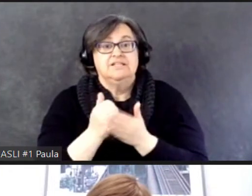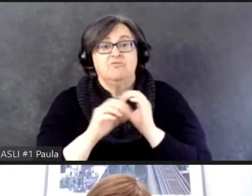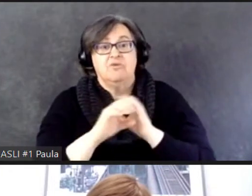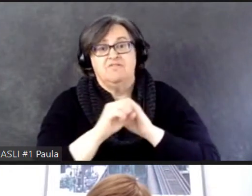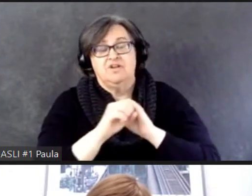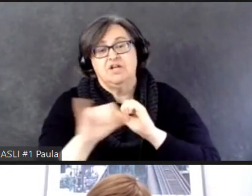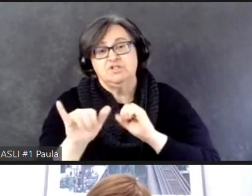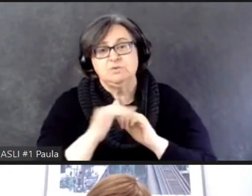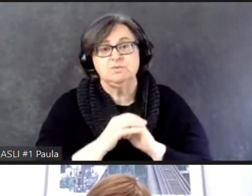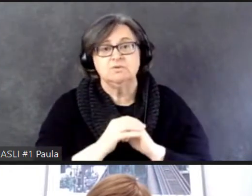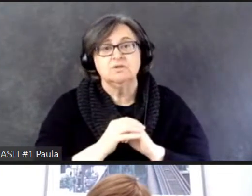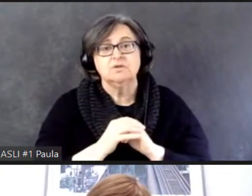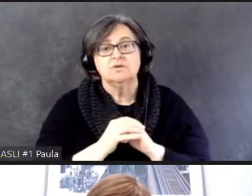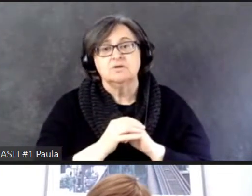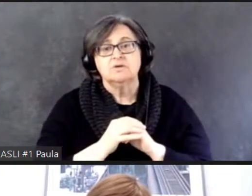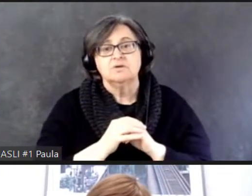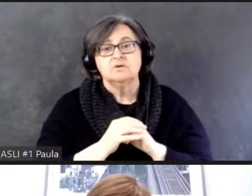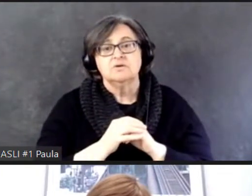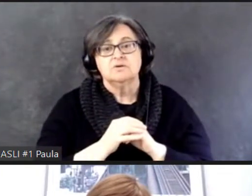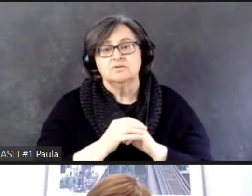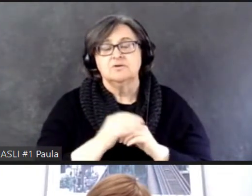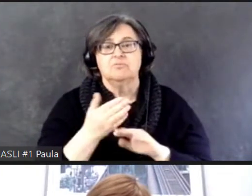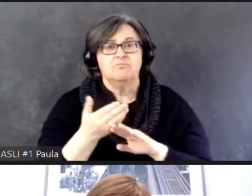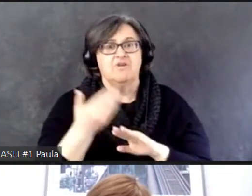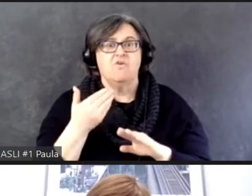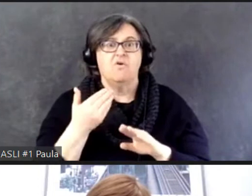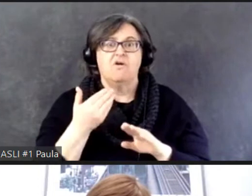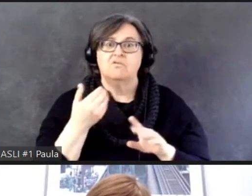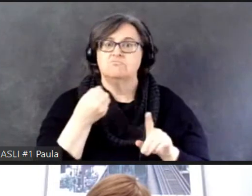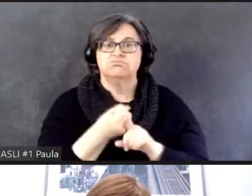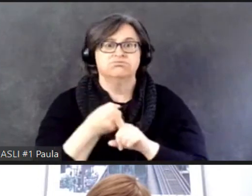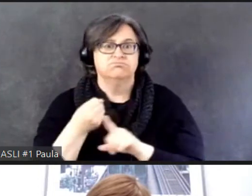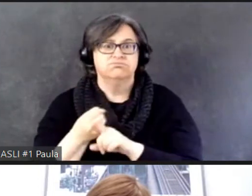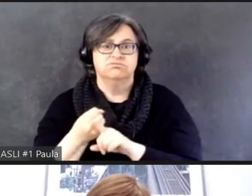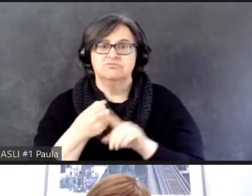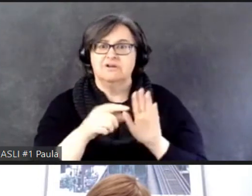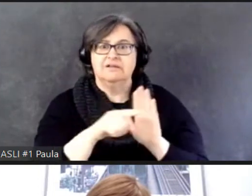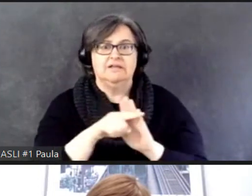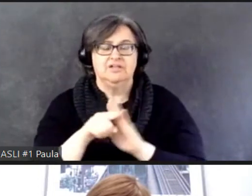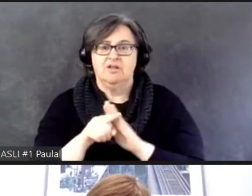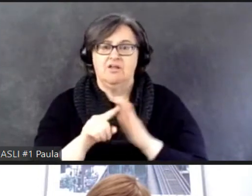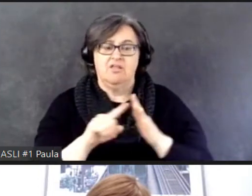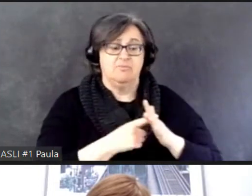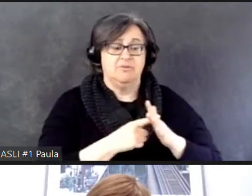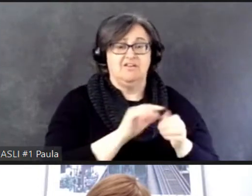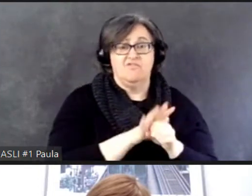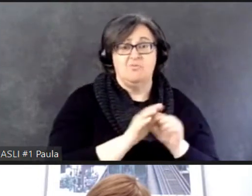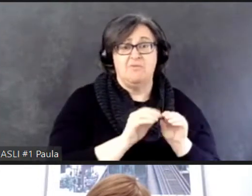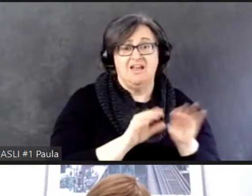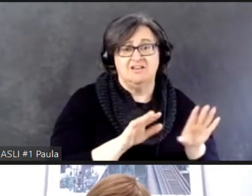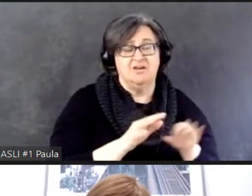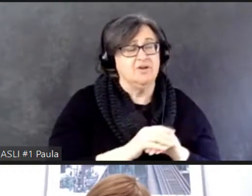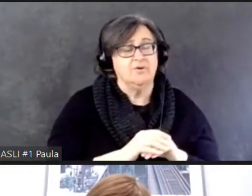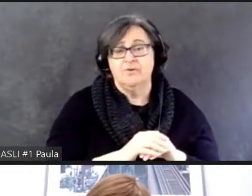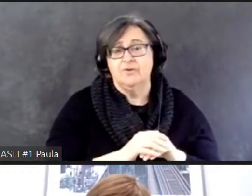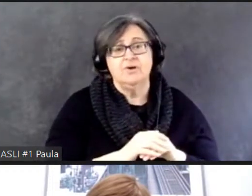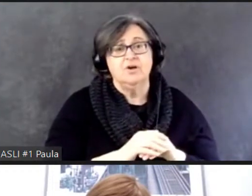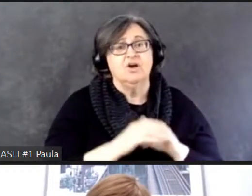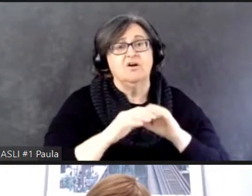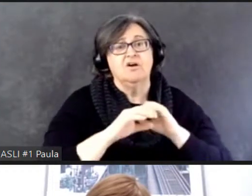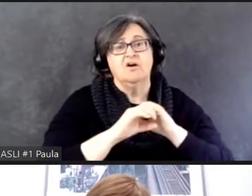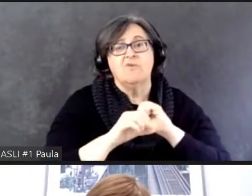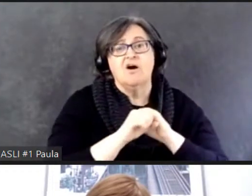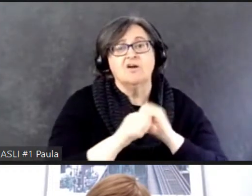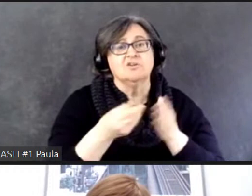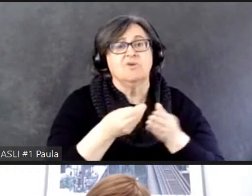well. Because you had kind of a double whammy there for a while, particularly at the front end of the pandemic, where marketing